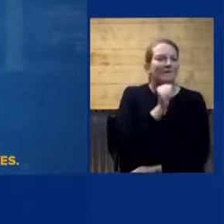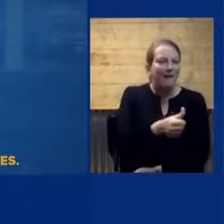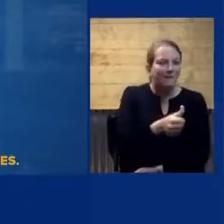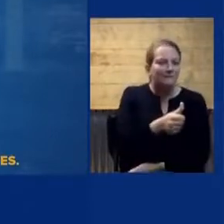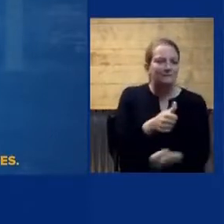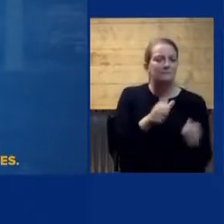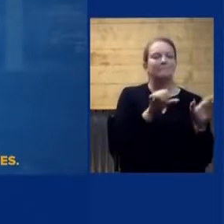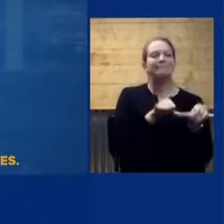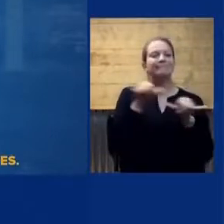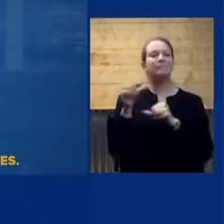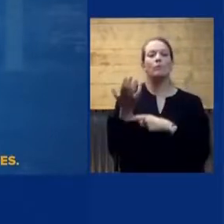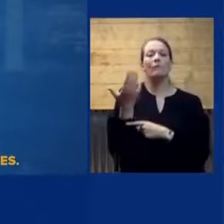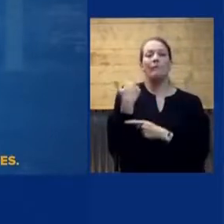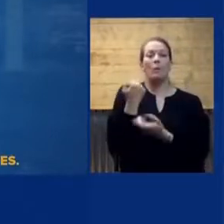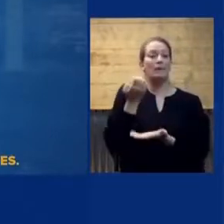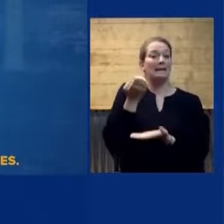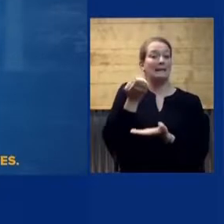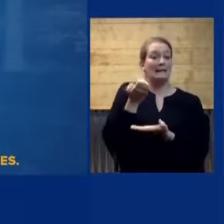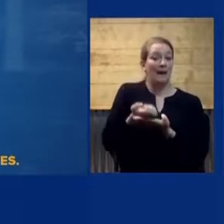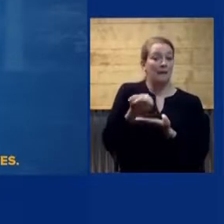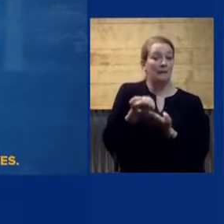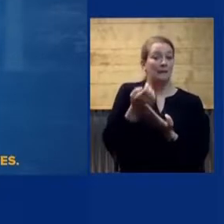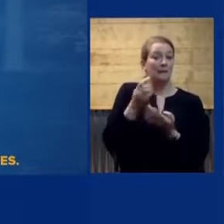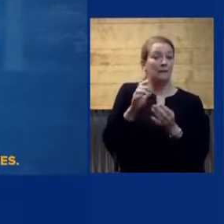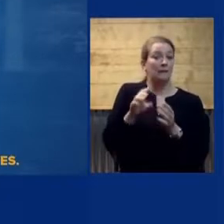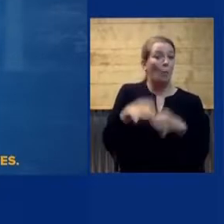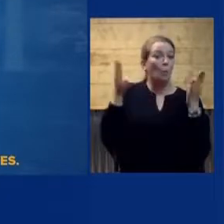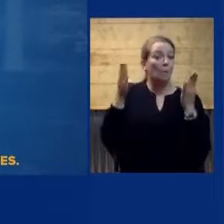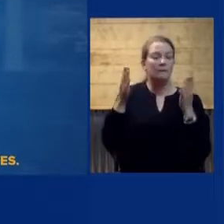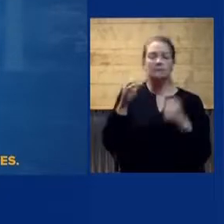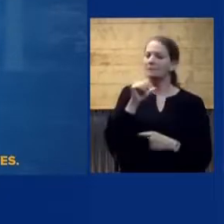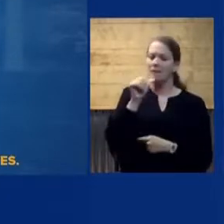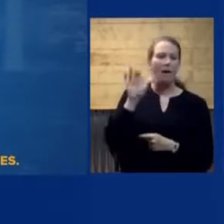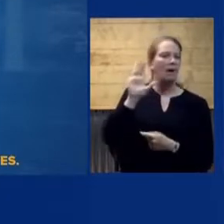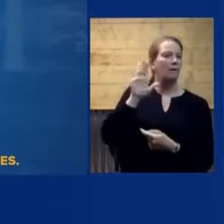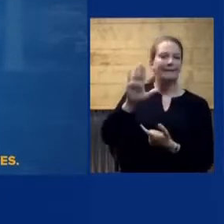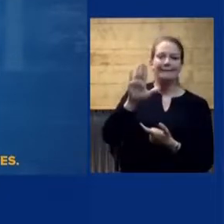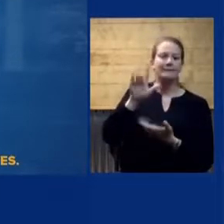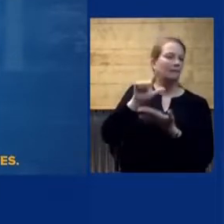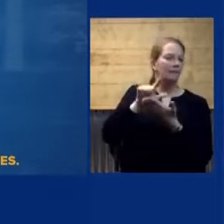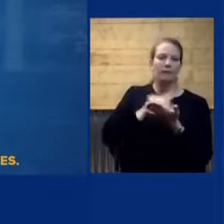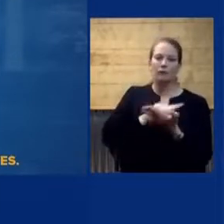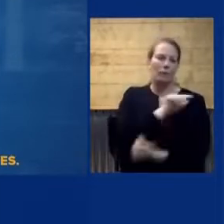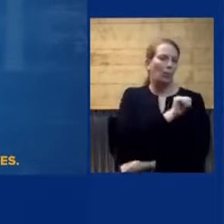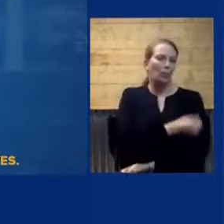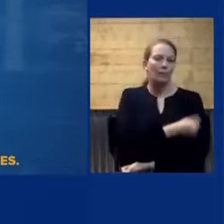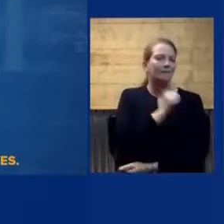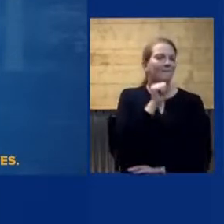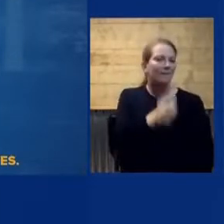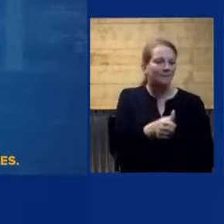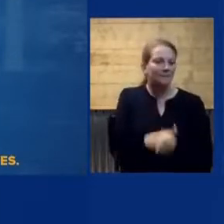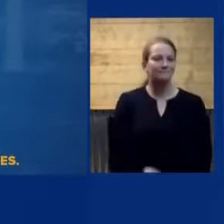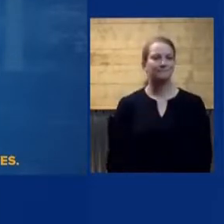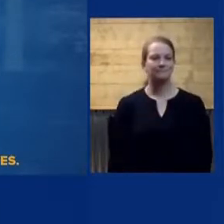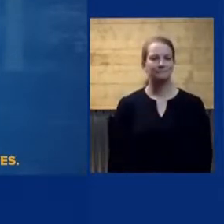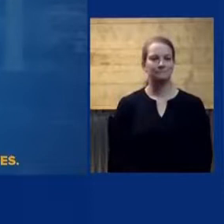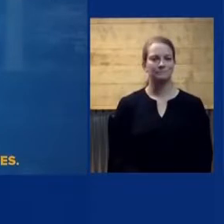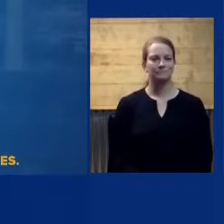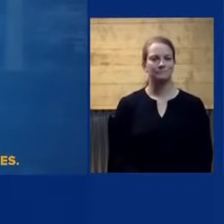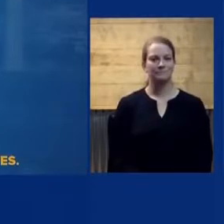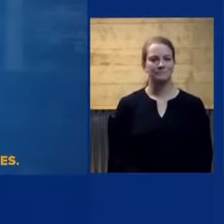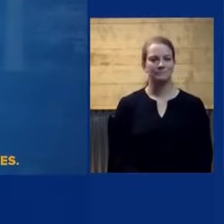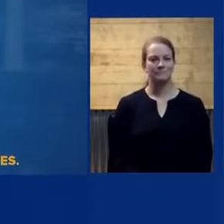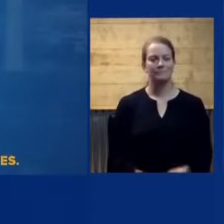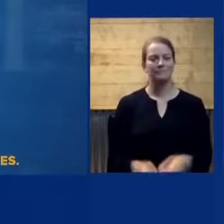legal authority to say he's going to decide when the economy reopens in the state. And this is